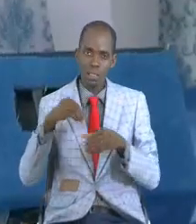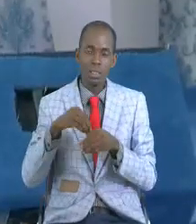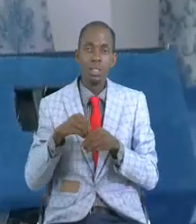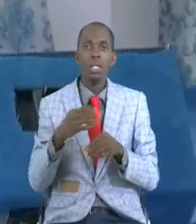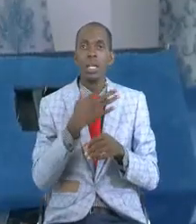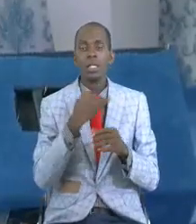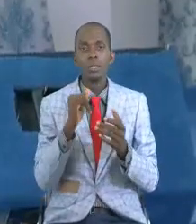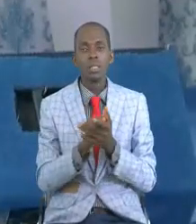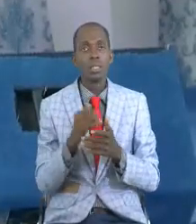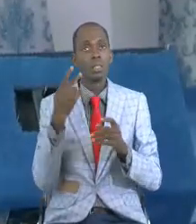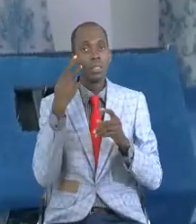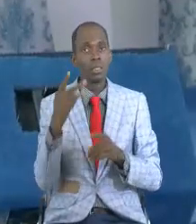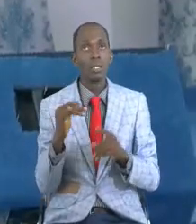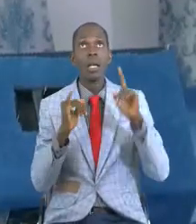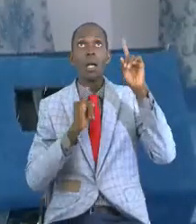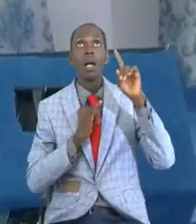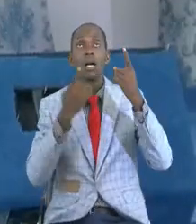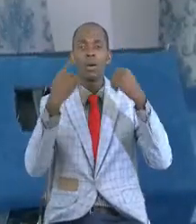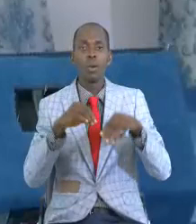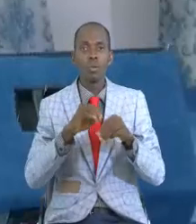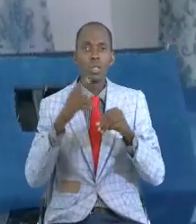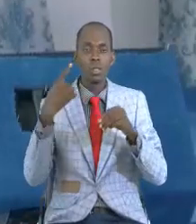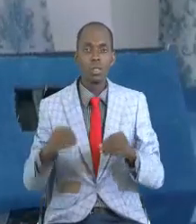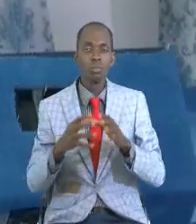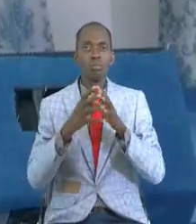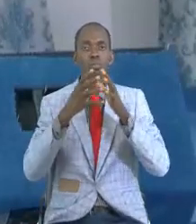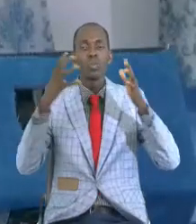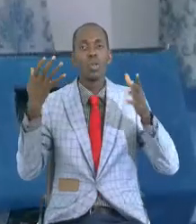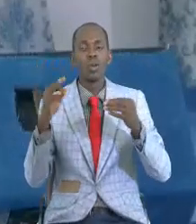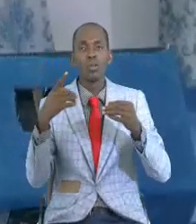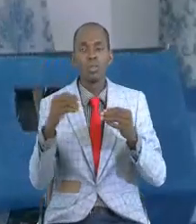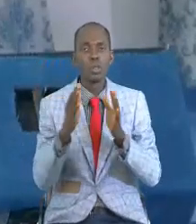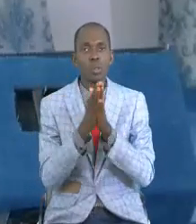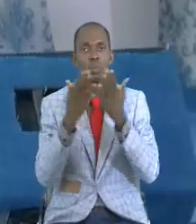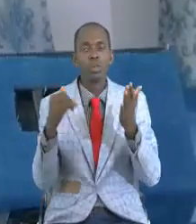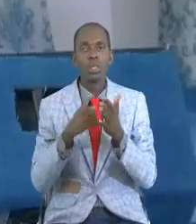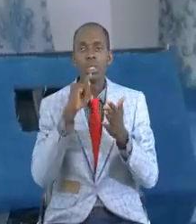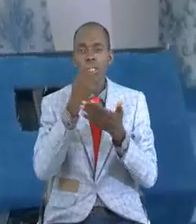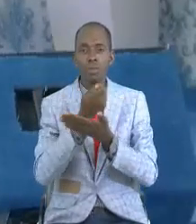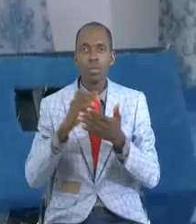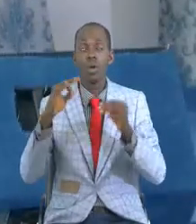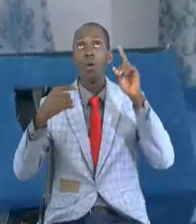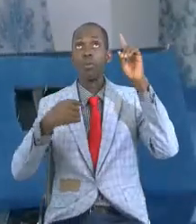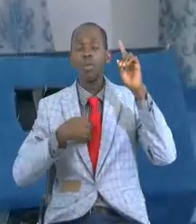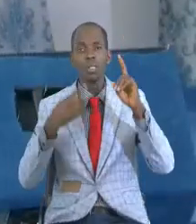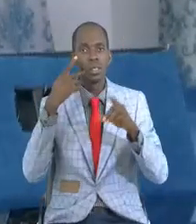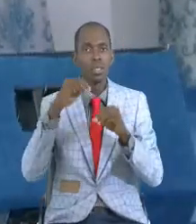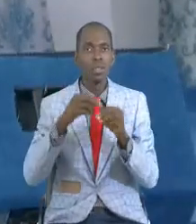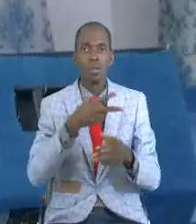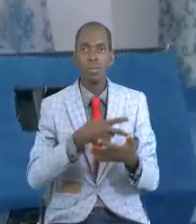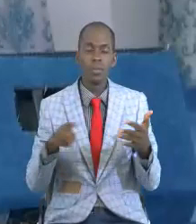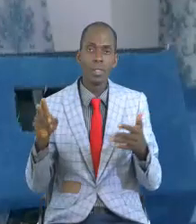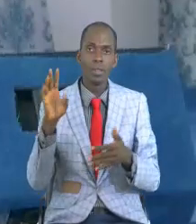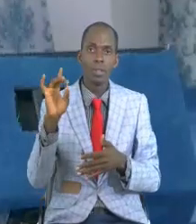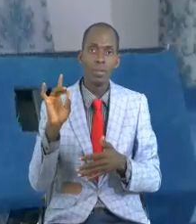i come in the volume of the book it is reaching of me look at verse 8 it says in